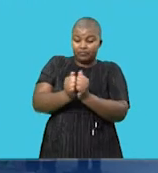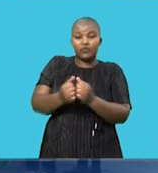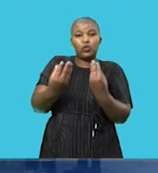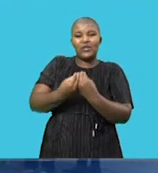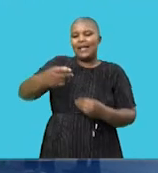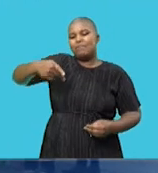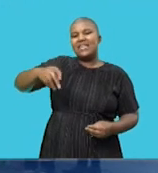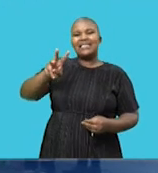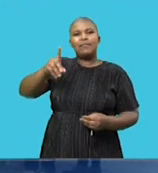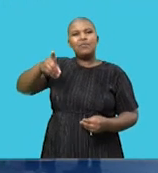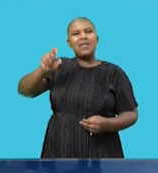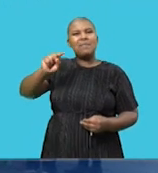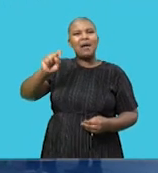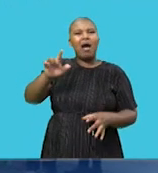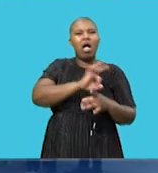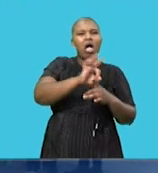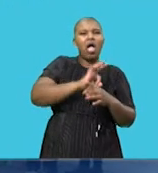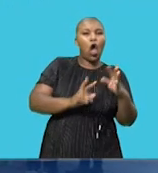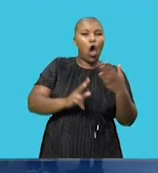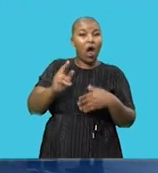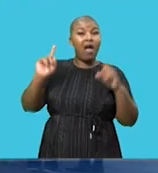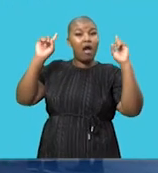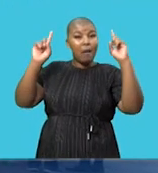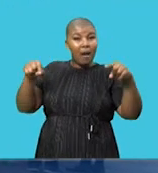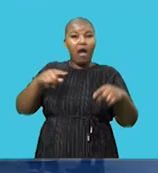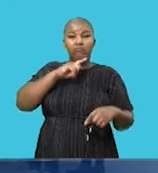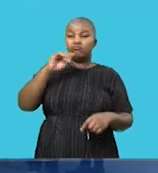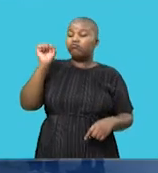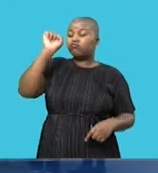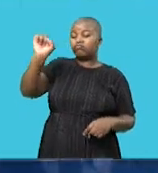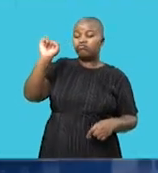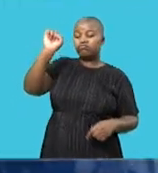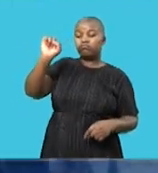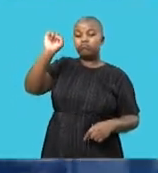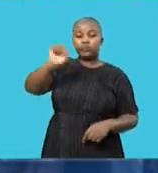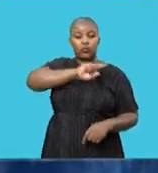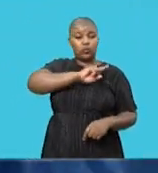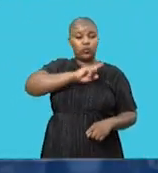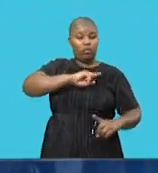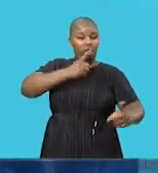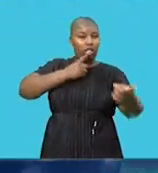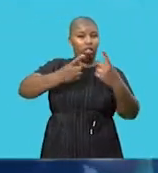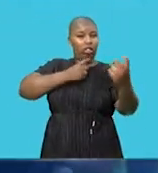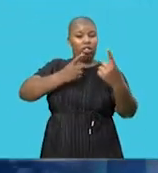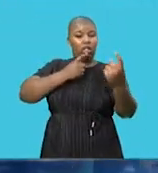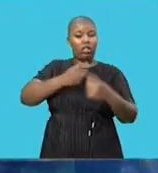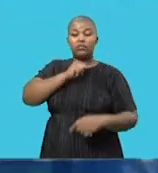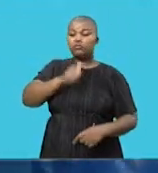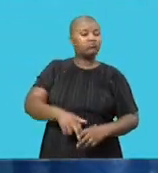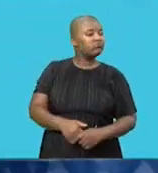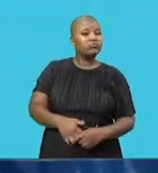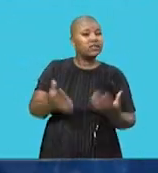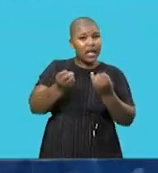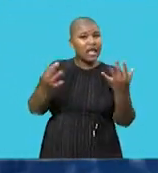be-EPWP befike bagaleleka-ke kuleli hhovisi likandunankulu ngemashi, lapho bezokhala khona ukuthi ngempela labasebenzi abake bethole